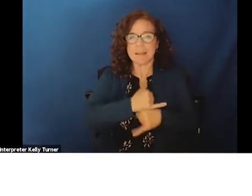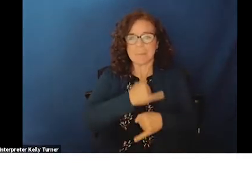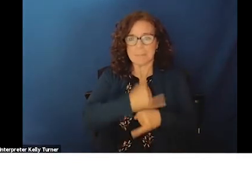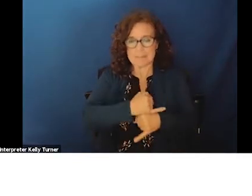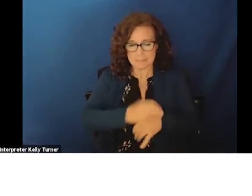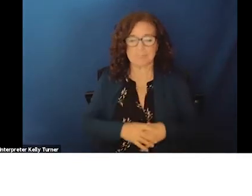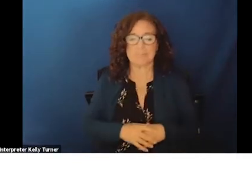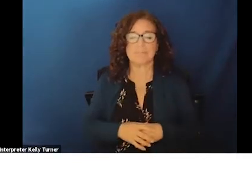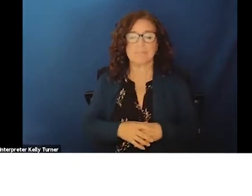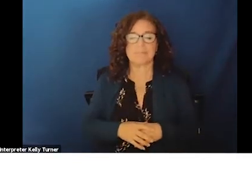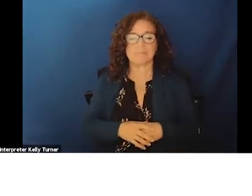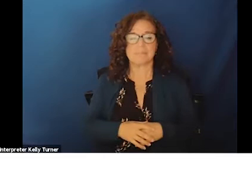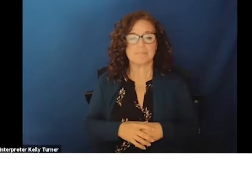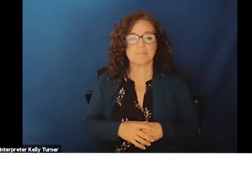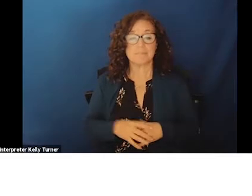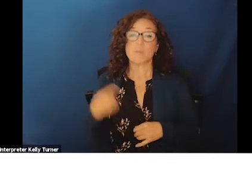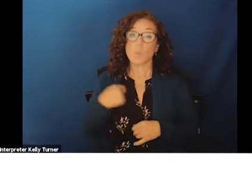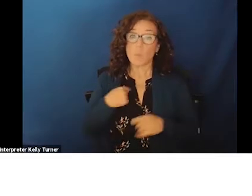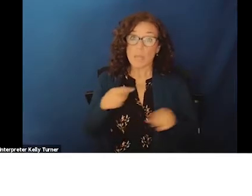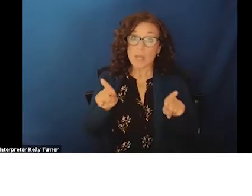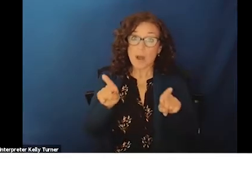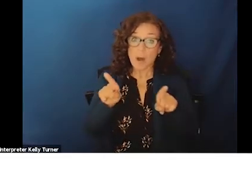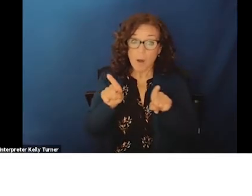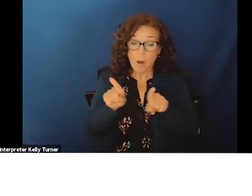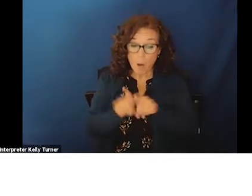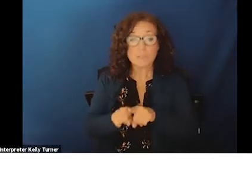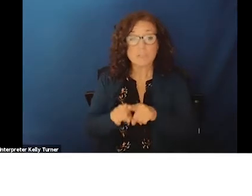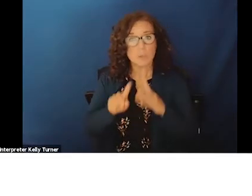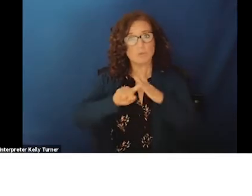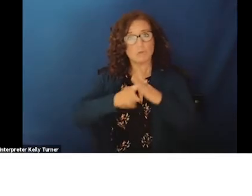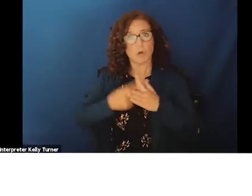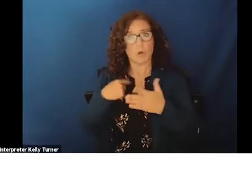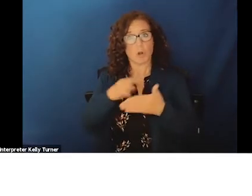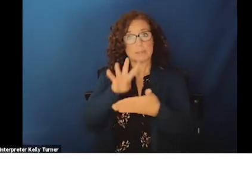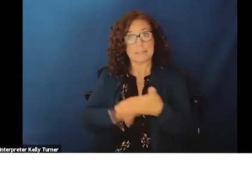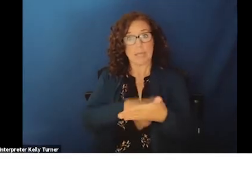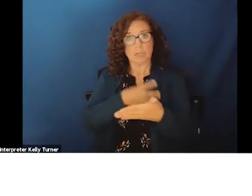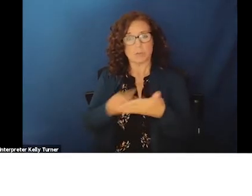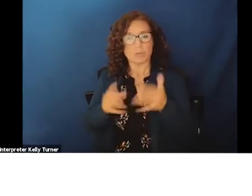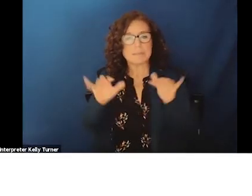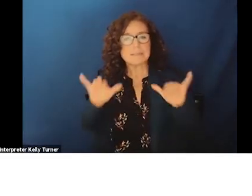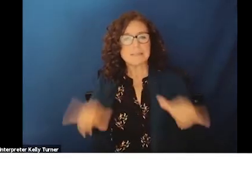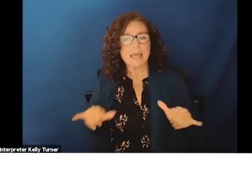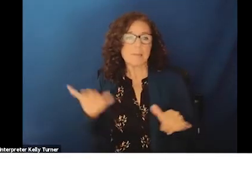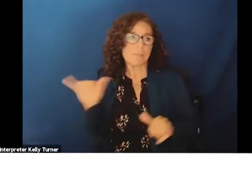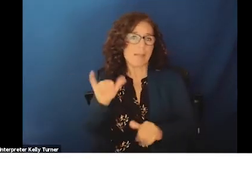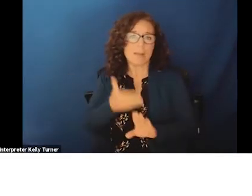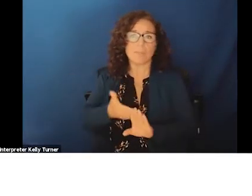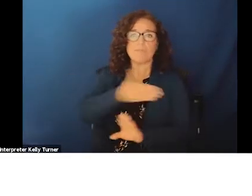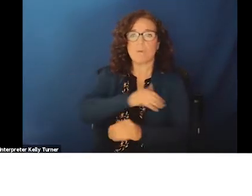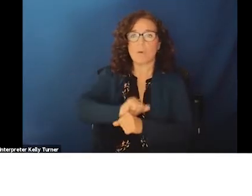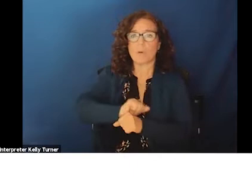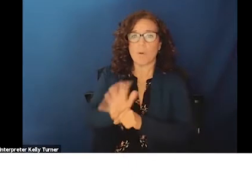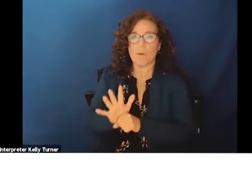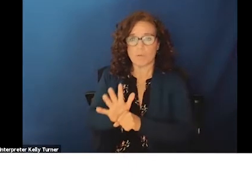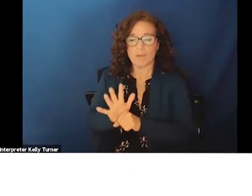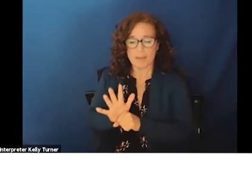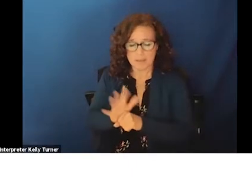resume to our pre-COVID daily schedules, making everything feel, and I quote a 6th